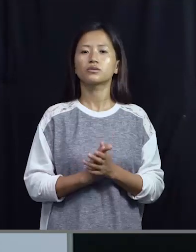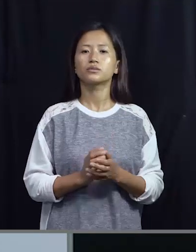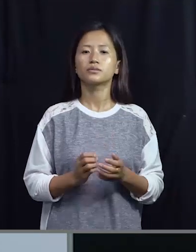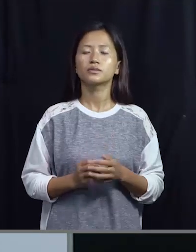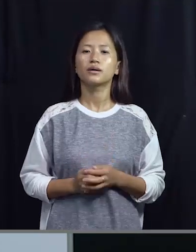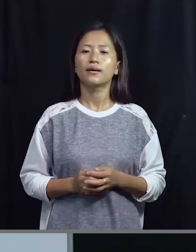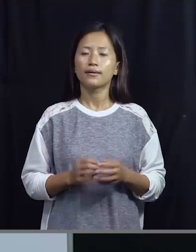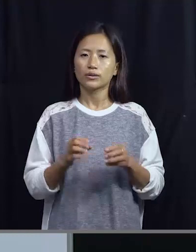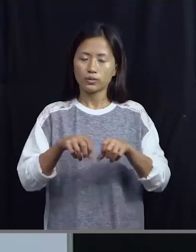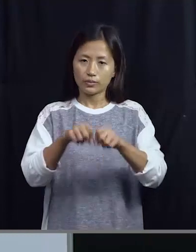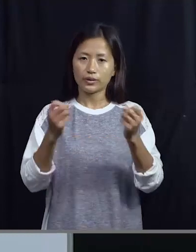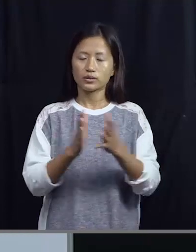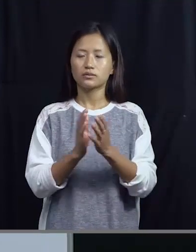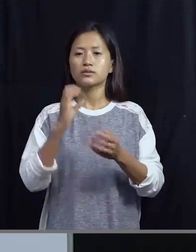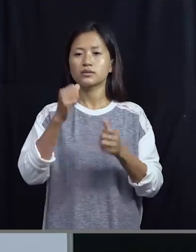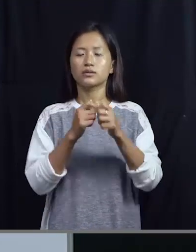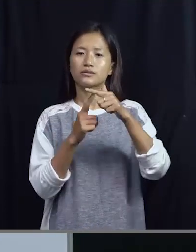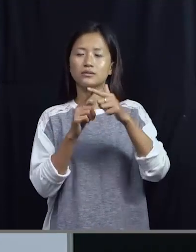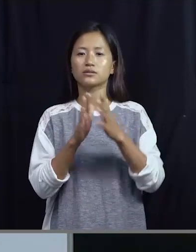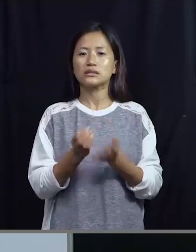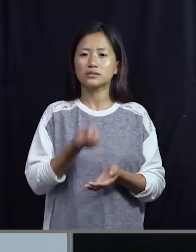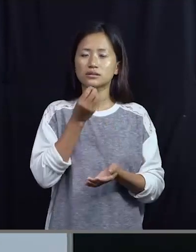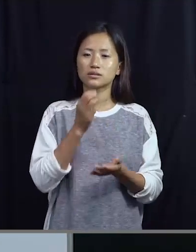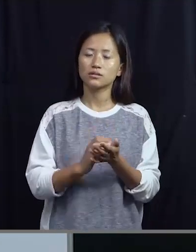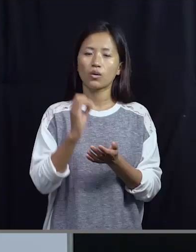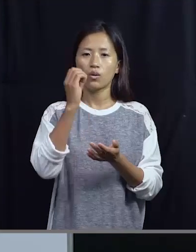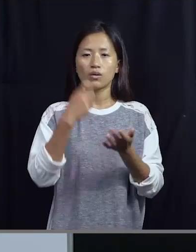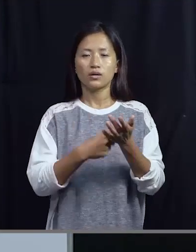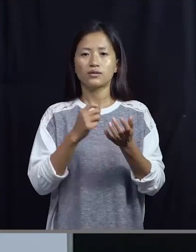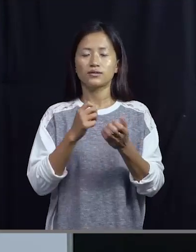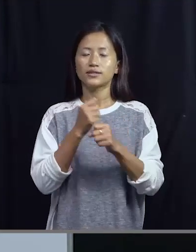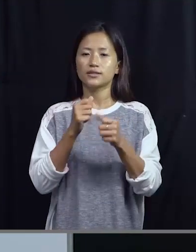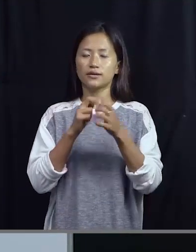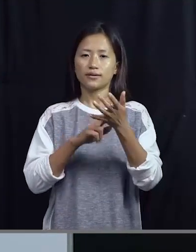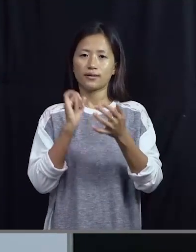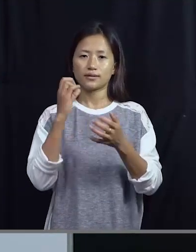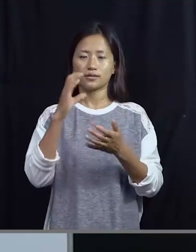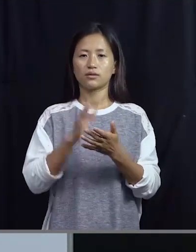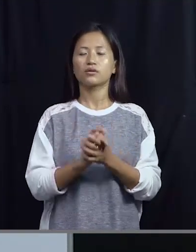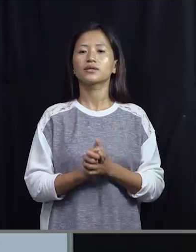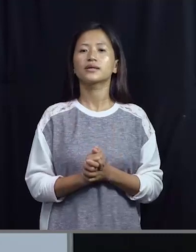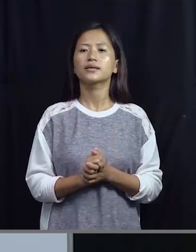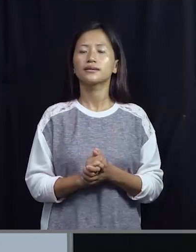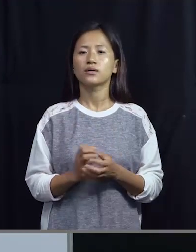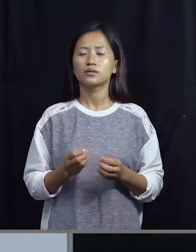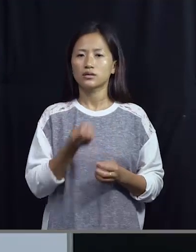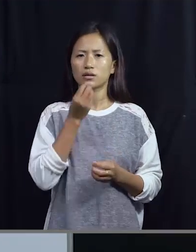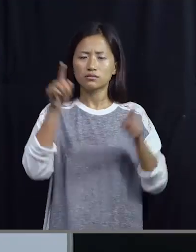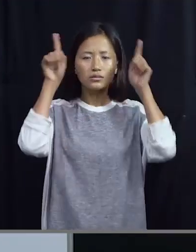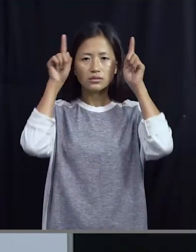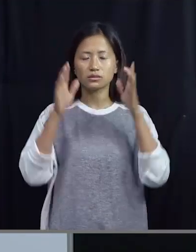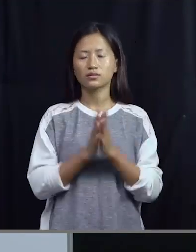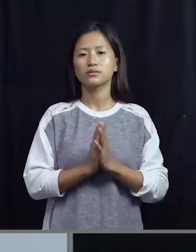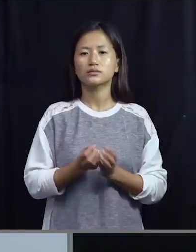dung and then it will start eating the organic matter in the cattle dung. You know that cows eat lots of grass, right? So there are